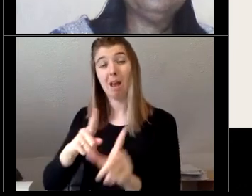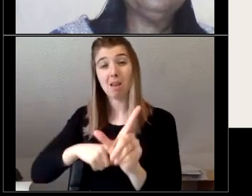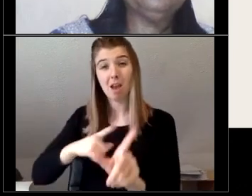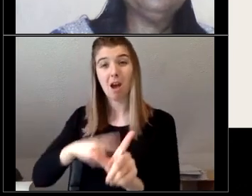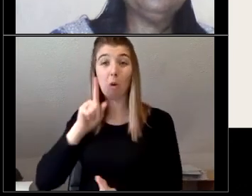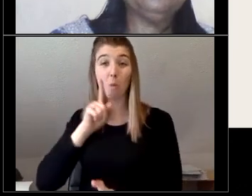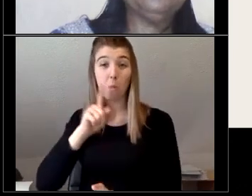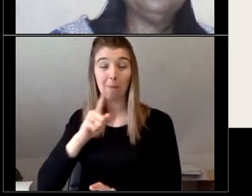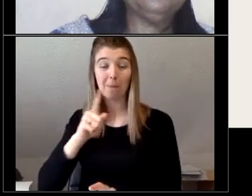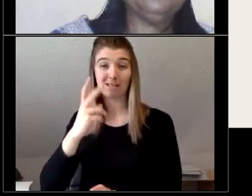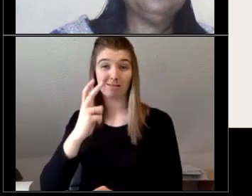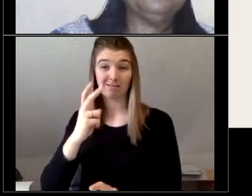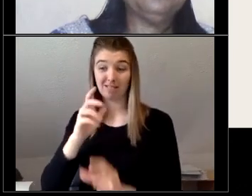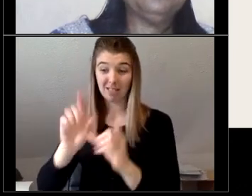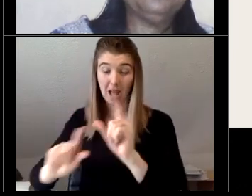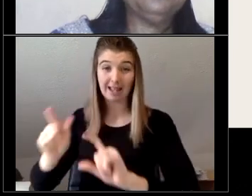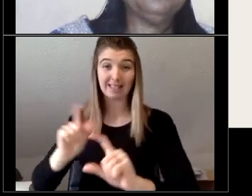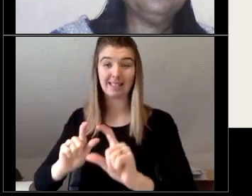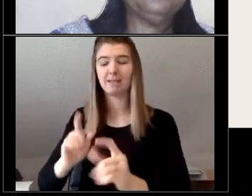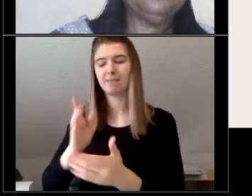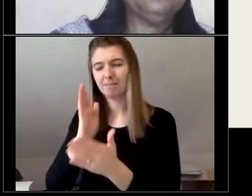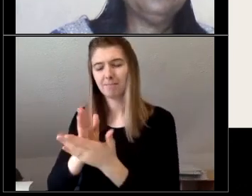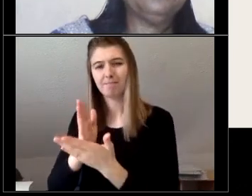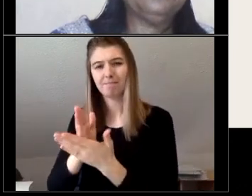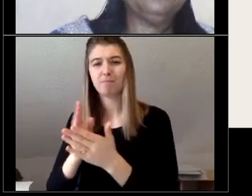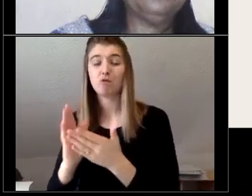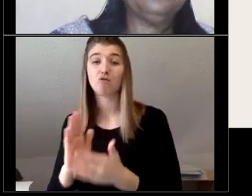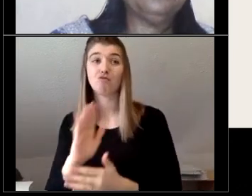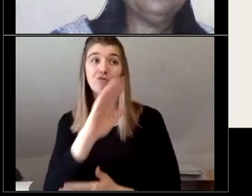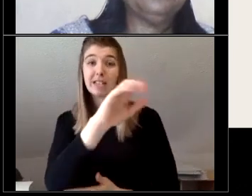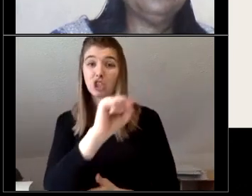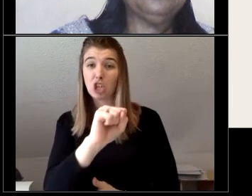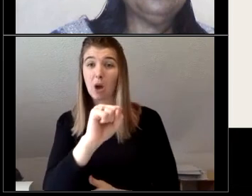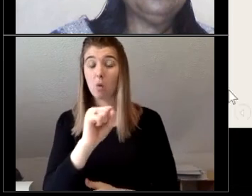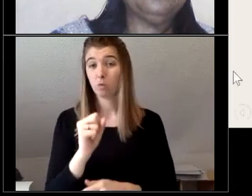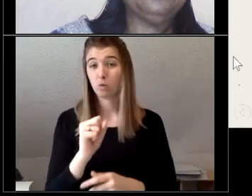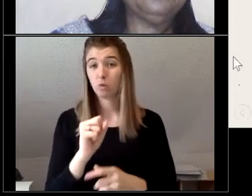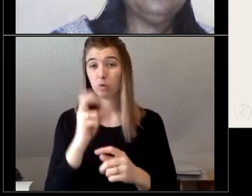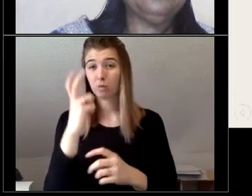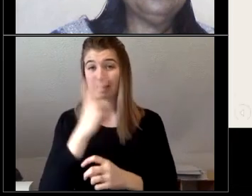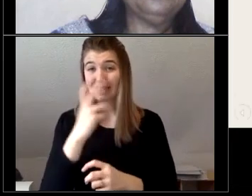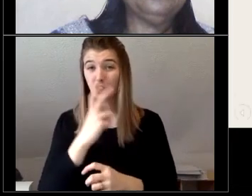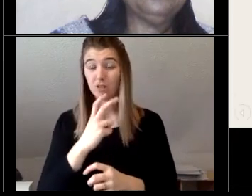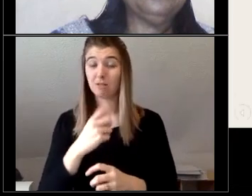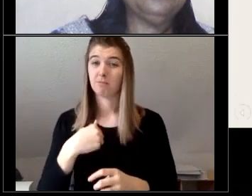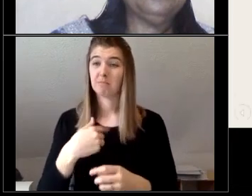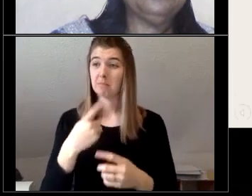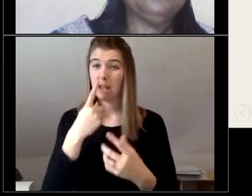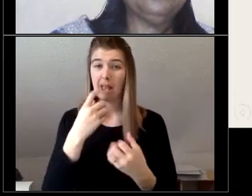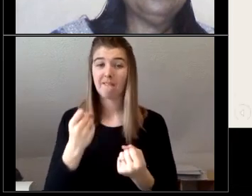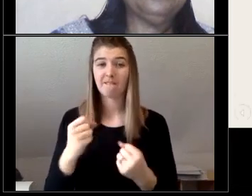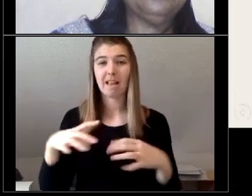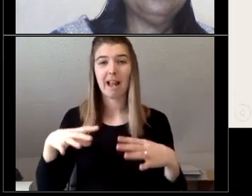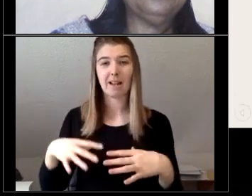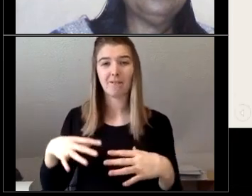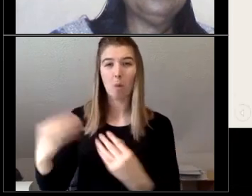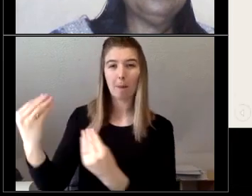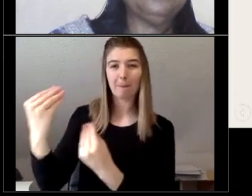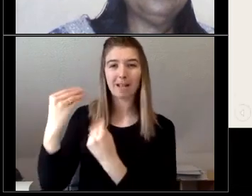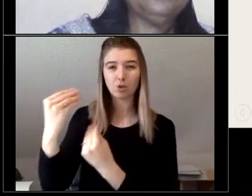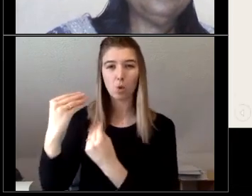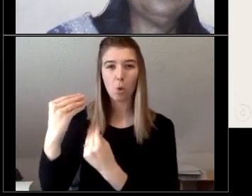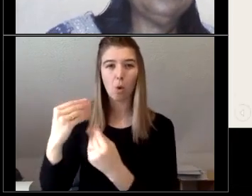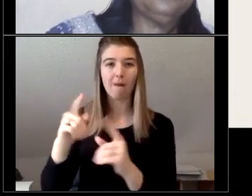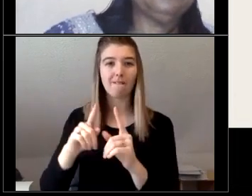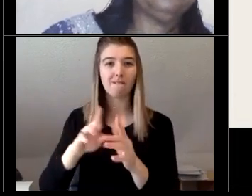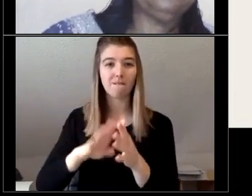out to seniors. I do have a number of informal mentees from other organizations and from around the world who've dropped me an email and said, taking a